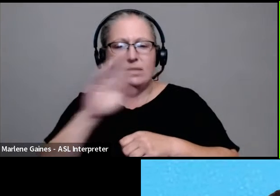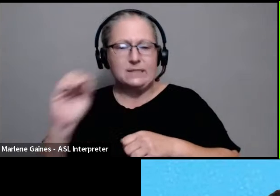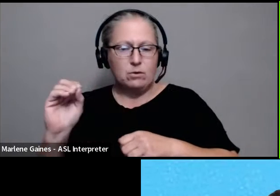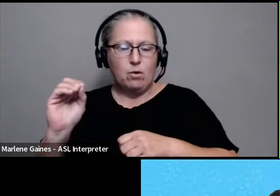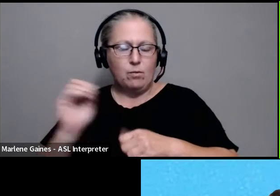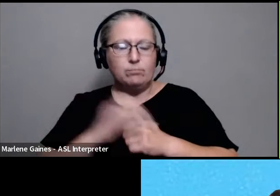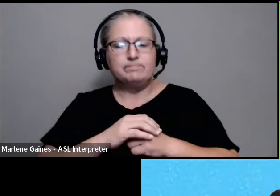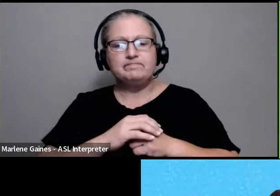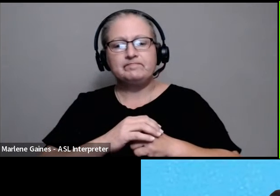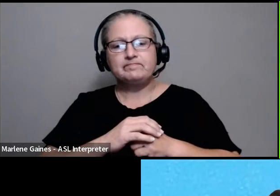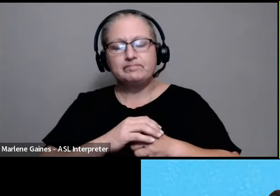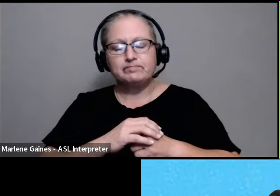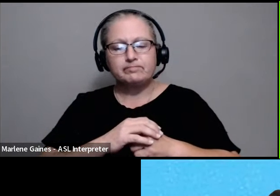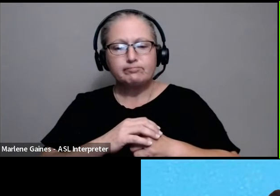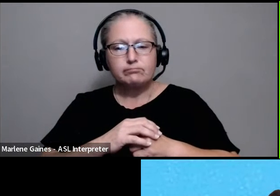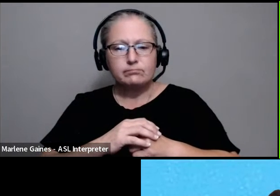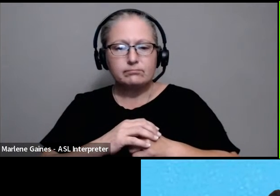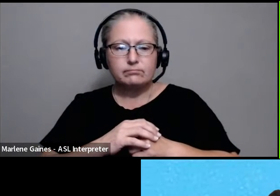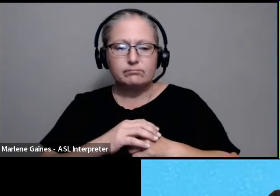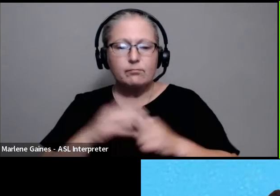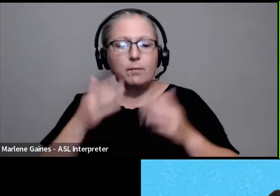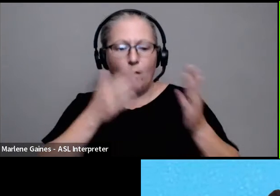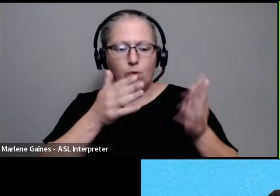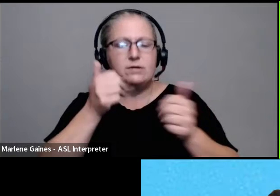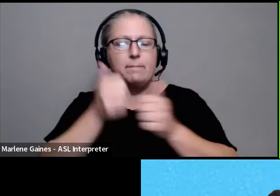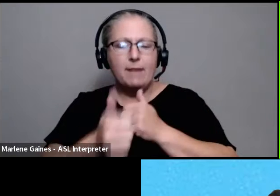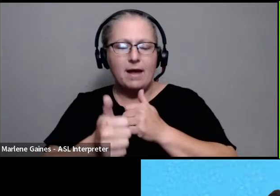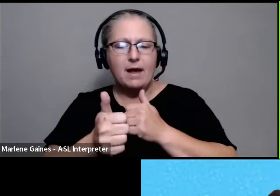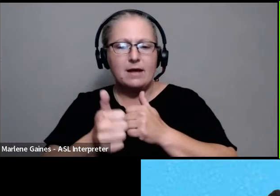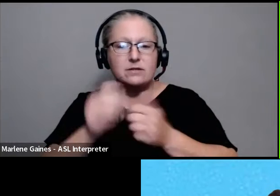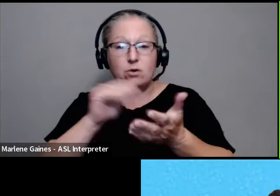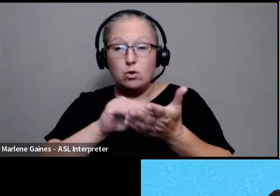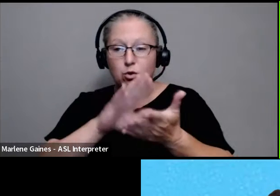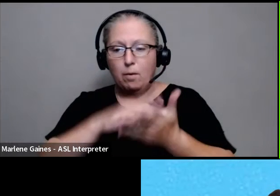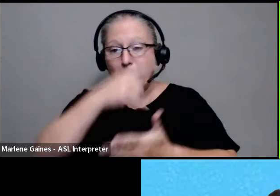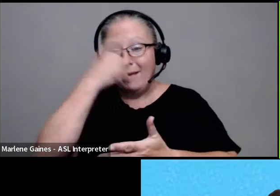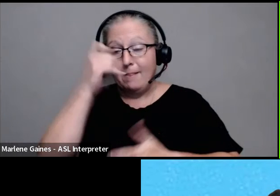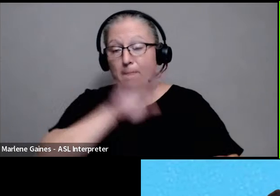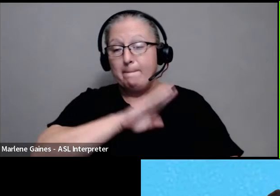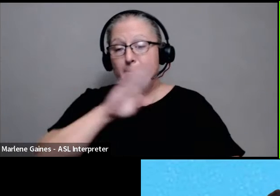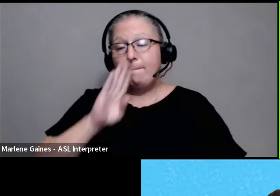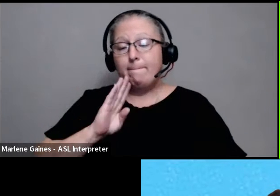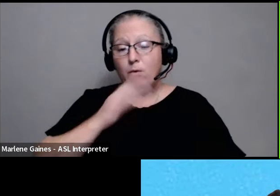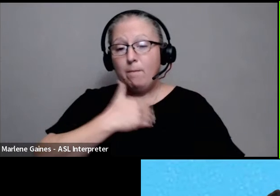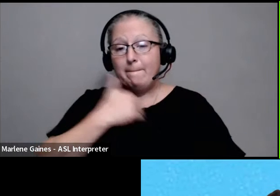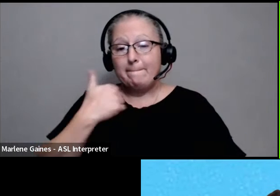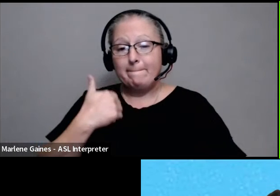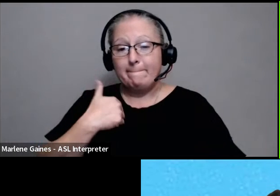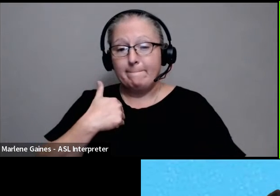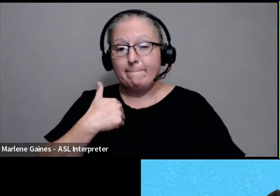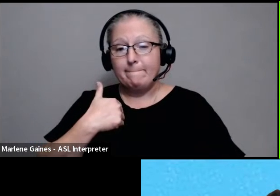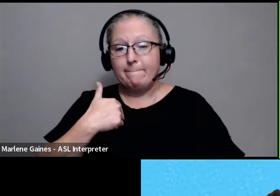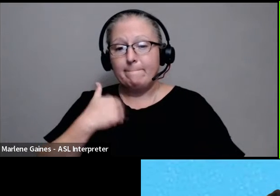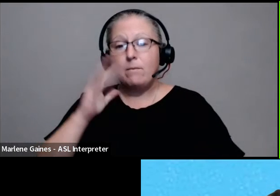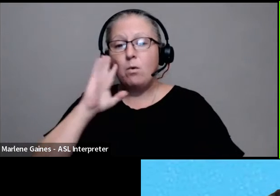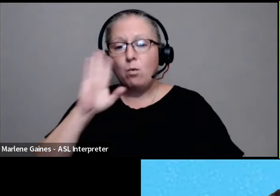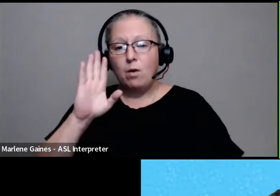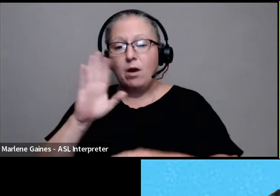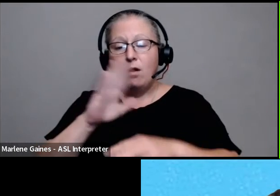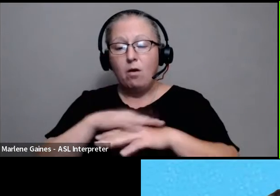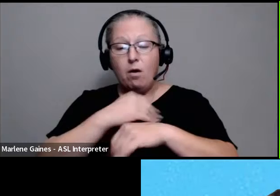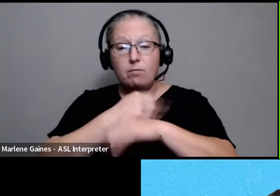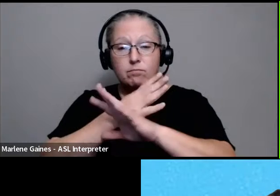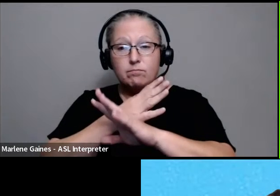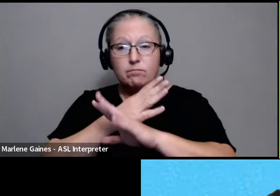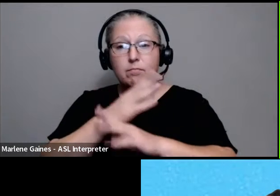4-0. The motion passes. I want to note that because of the board member will be attending remotely, members